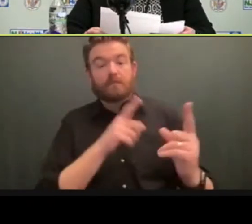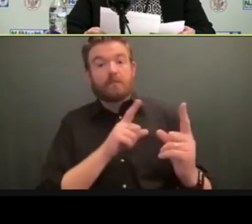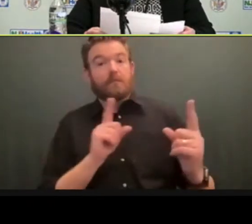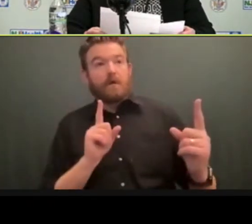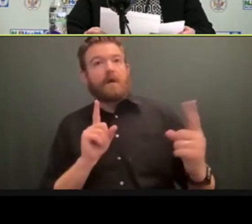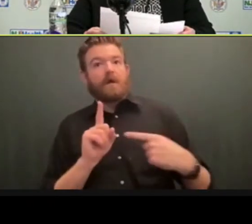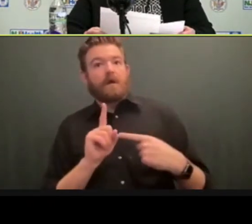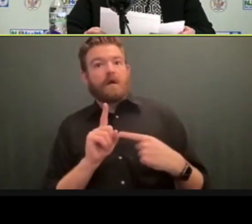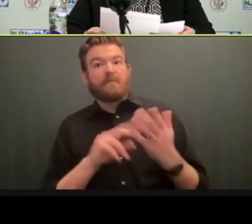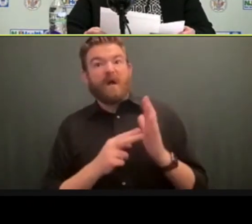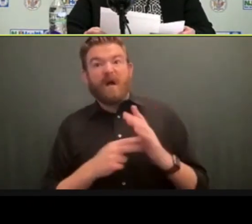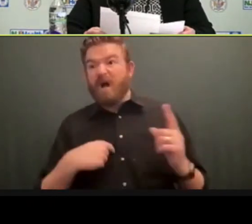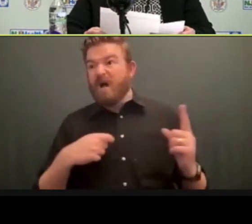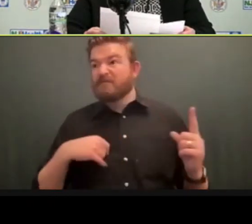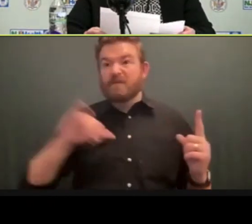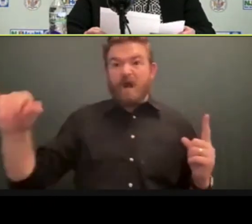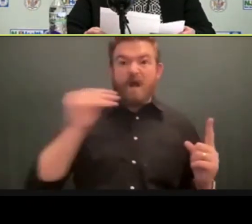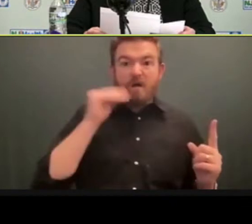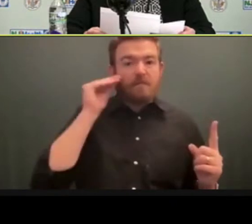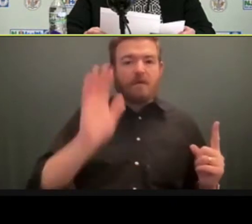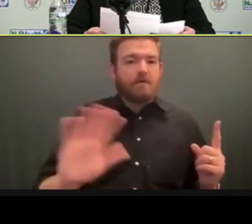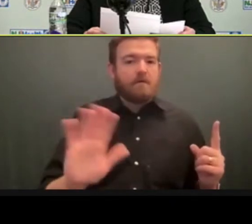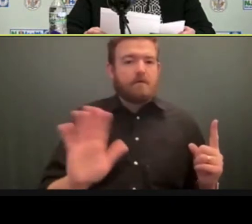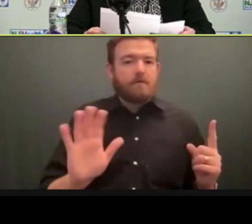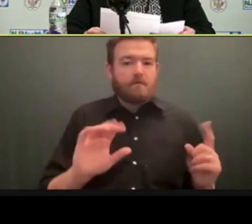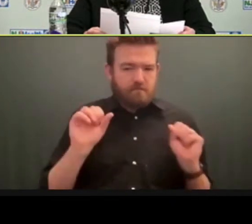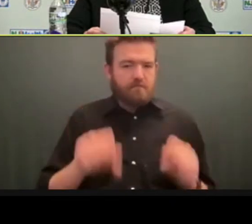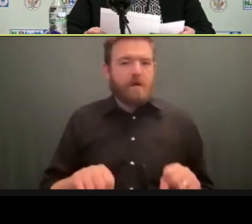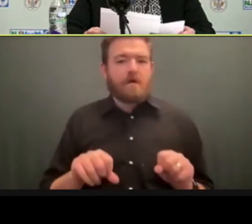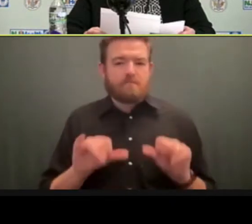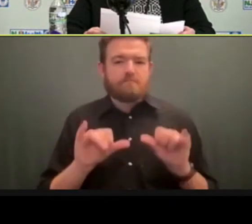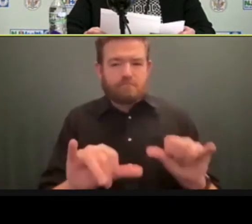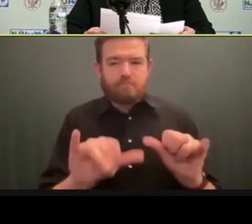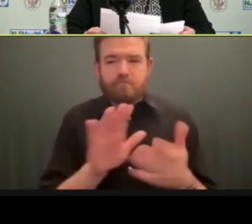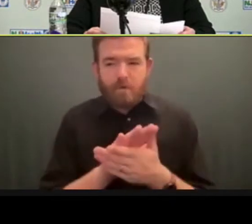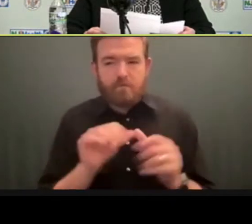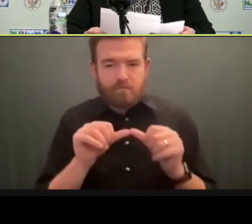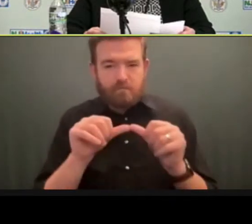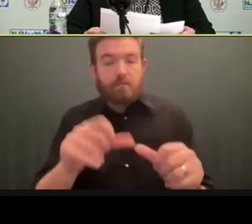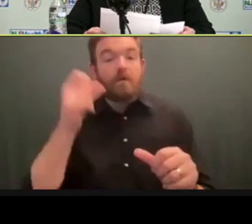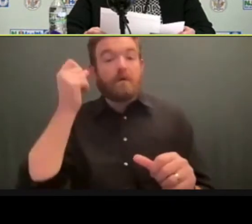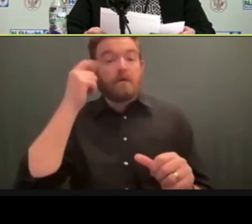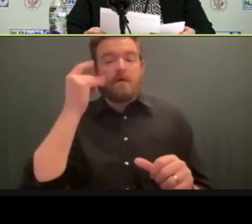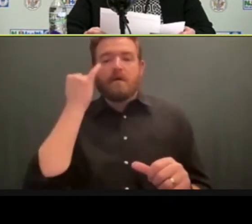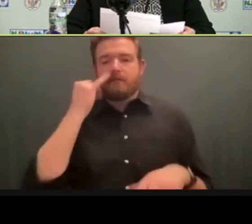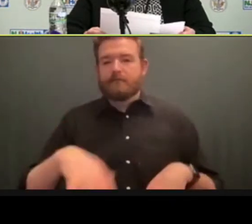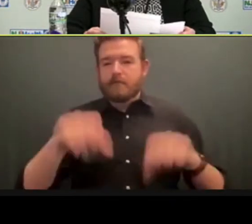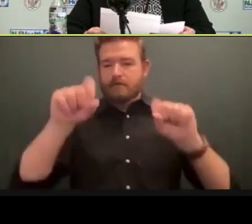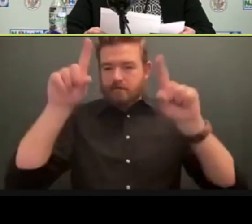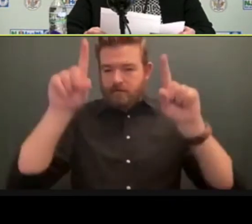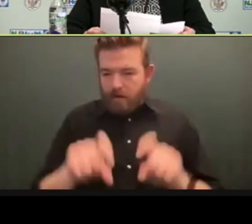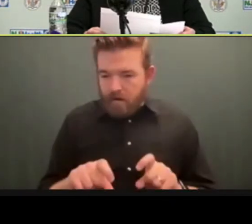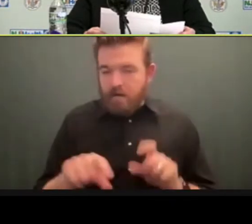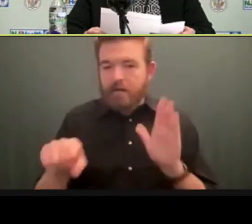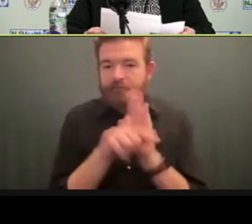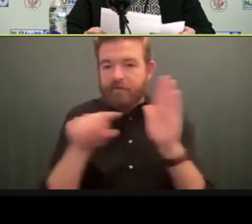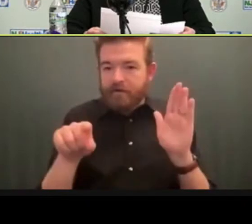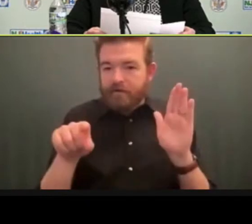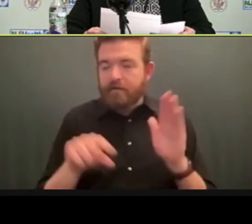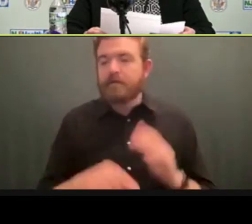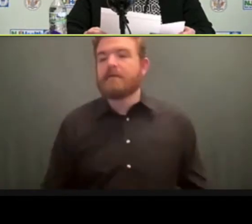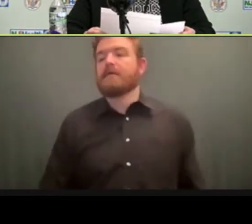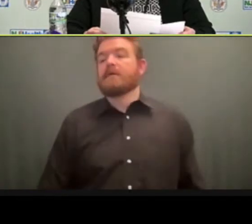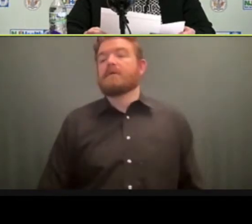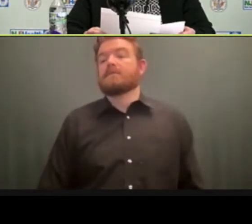regular school curriculum and provided during school hours. Students participating in Test to Stay